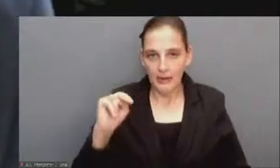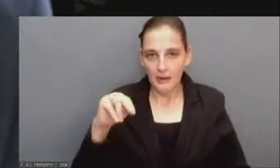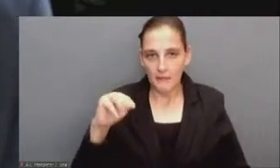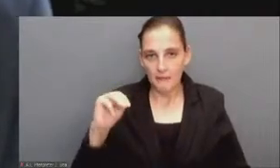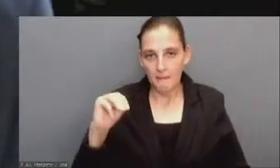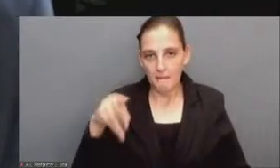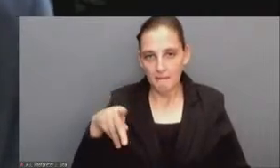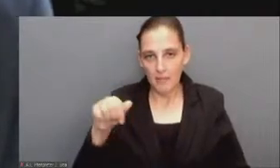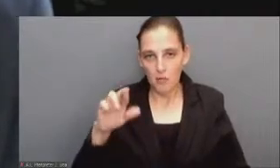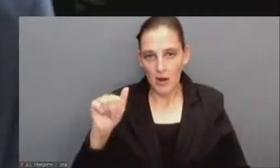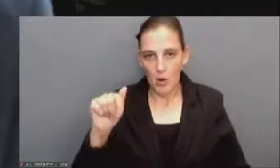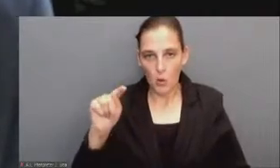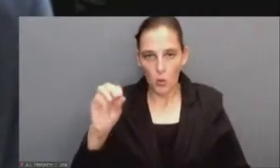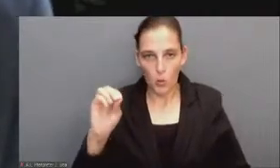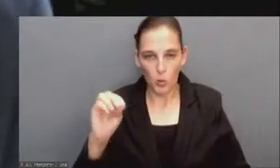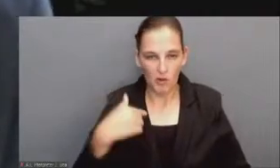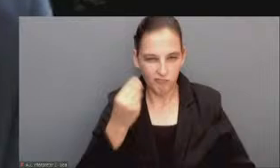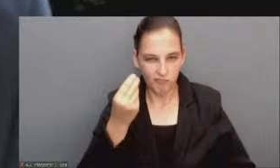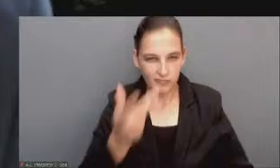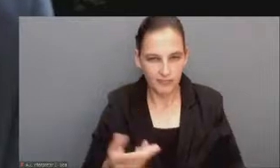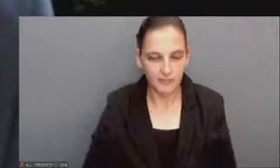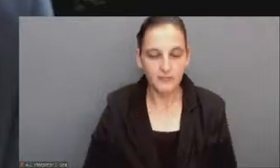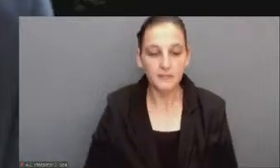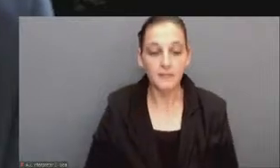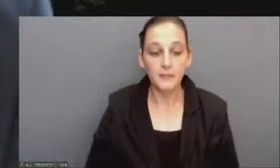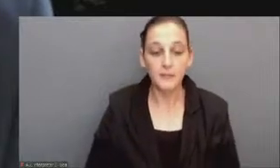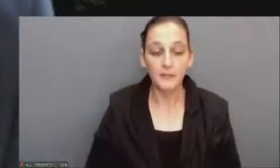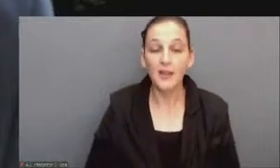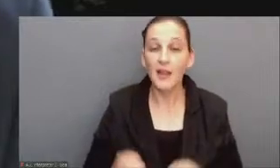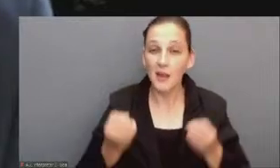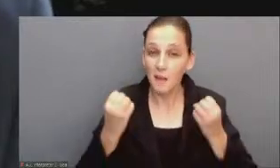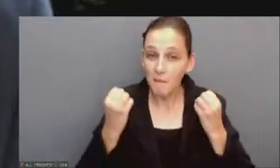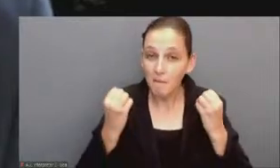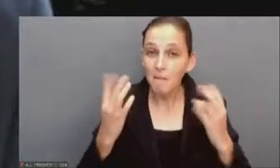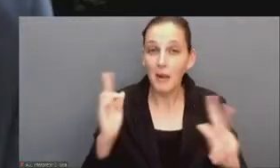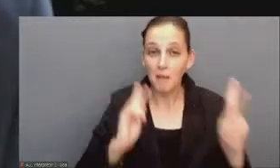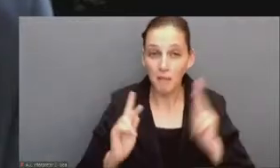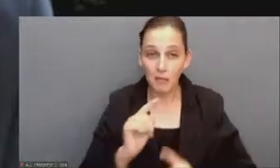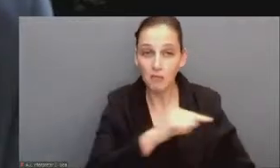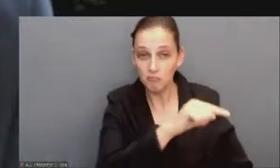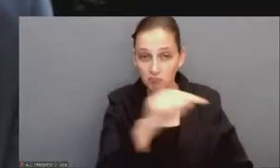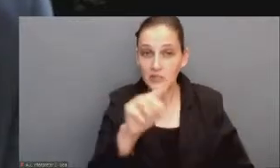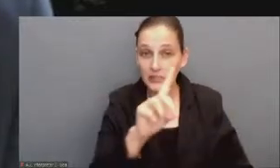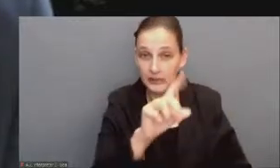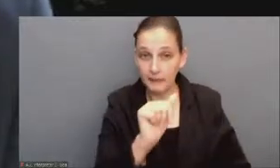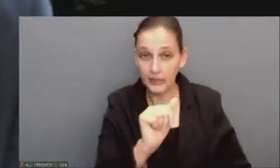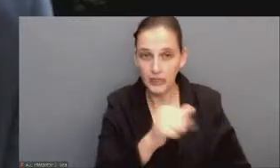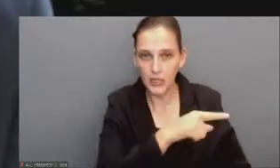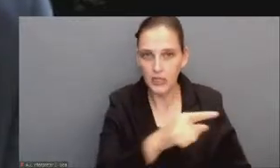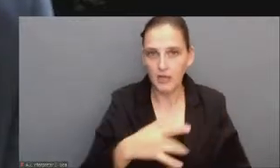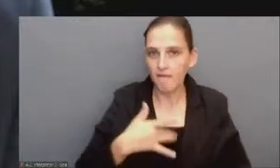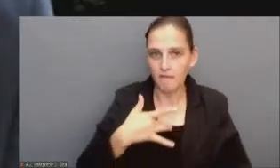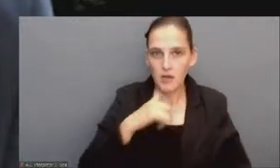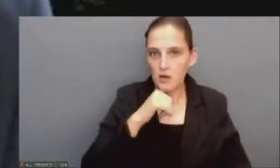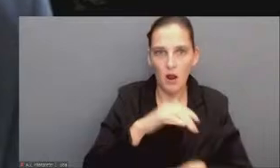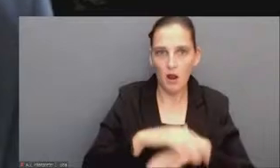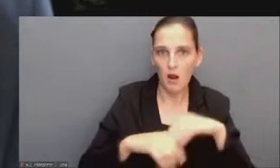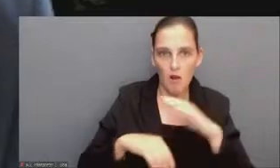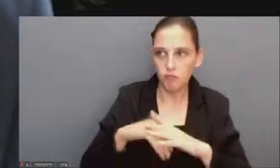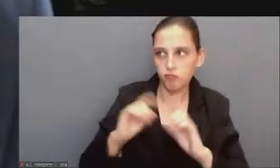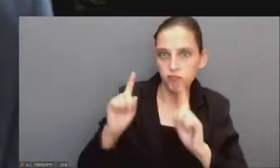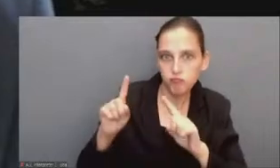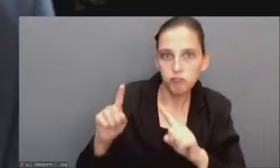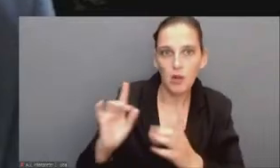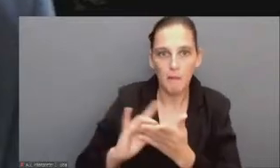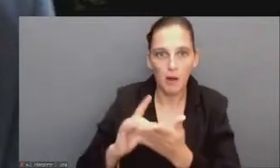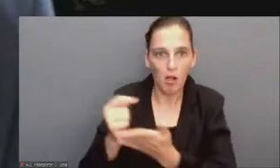add, there were a lot of folks with disabilities who didn't feel comfortable getting medical treatment during the pandemic